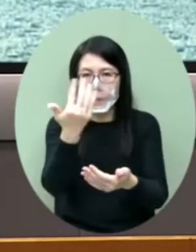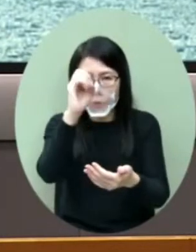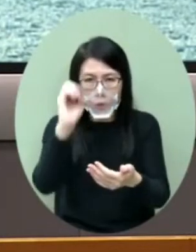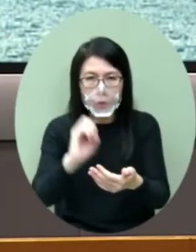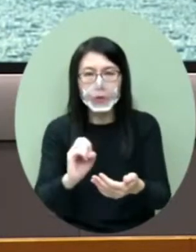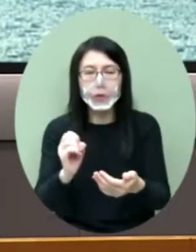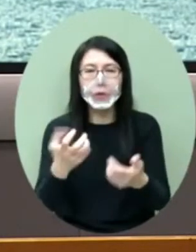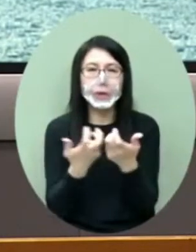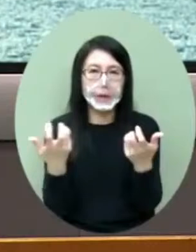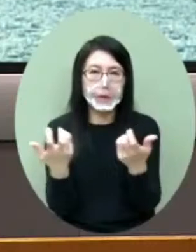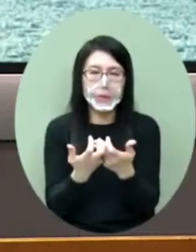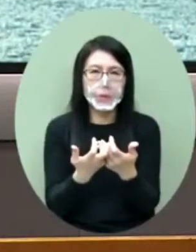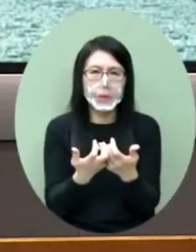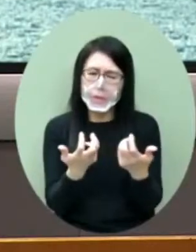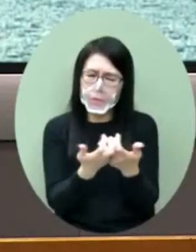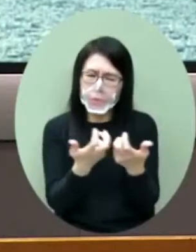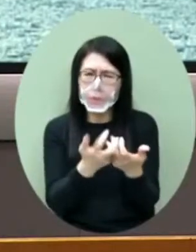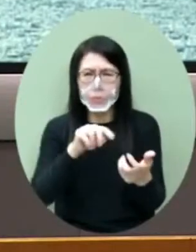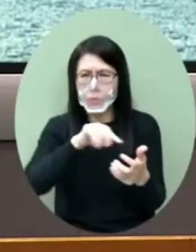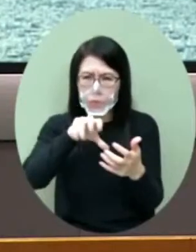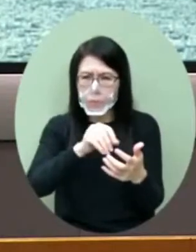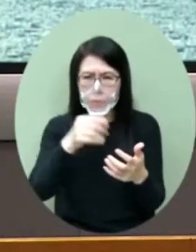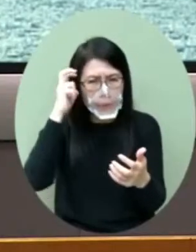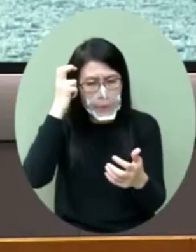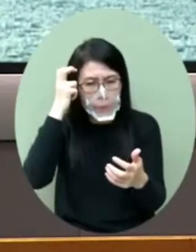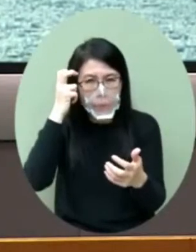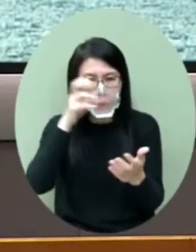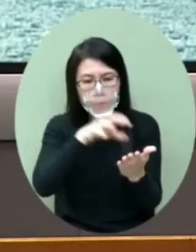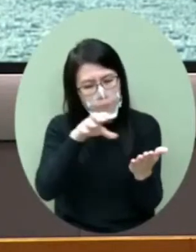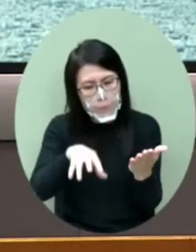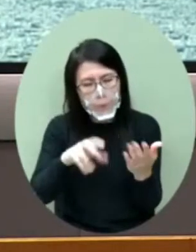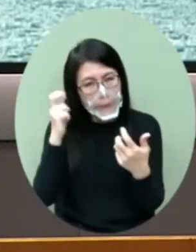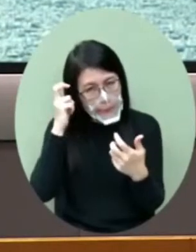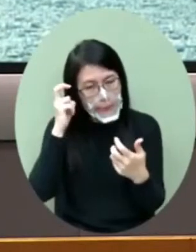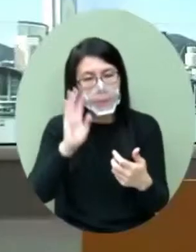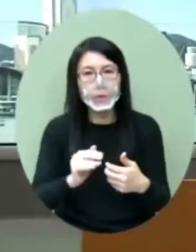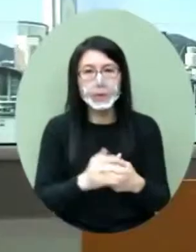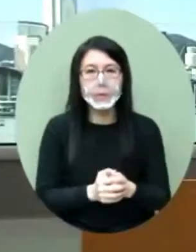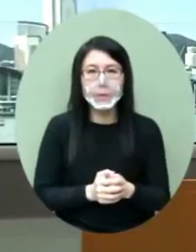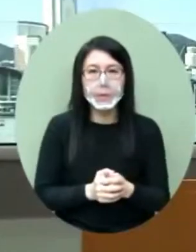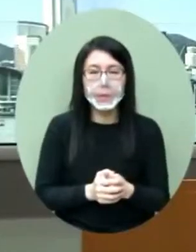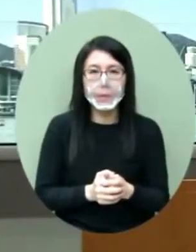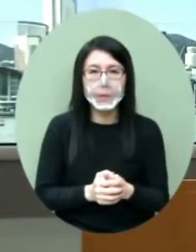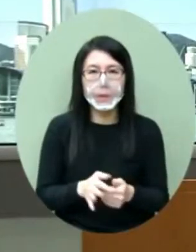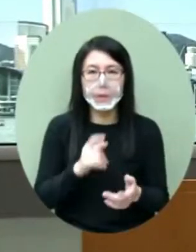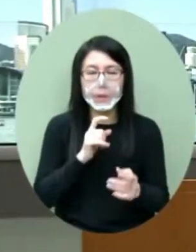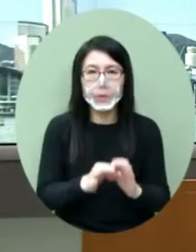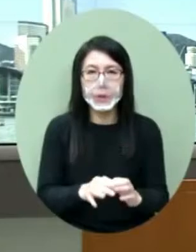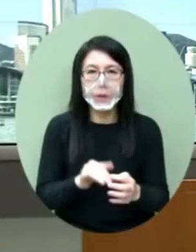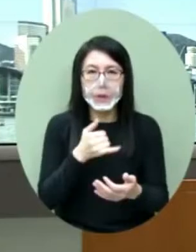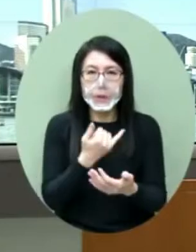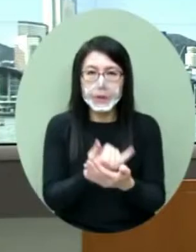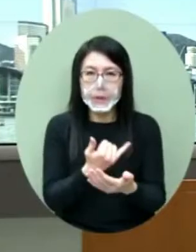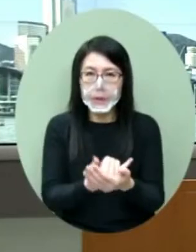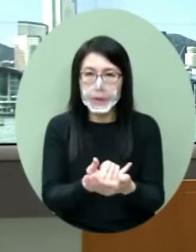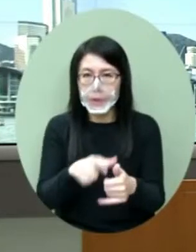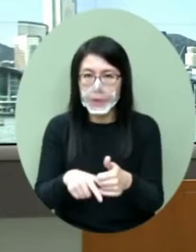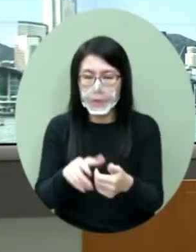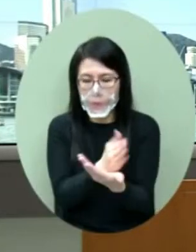use the death rate of reported cases. Well, these are of also reference value.